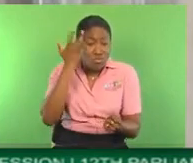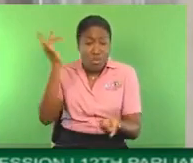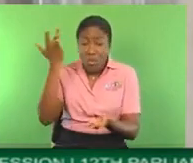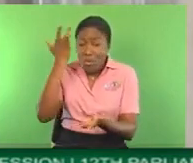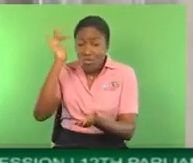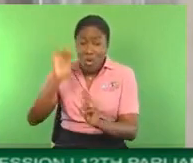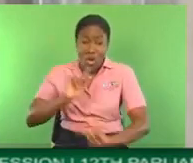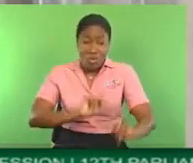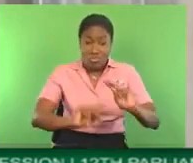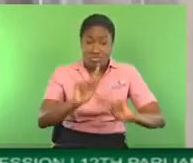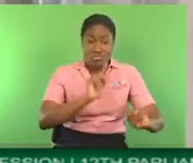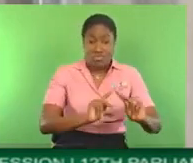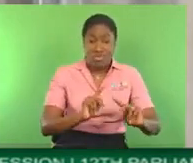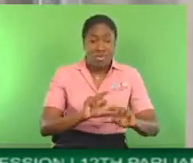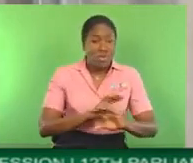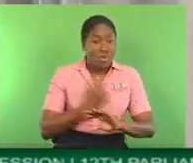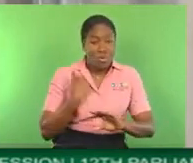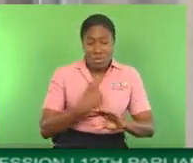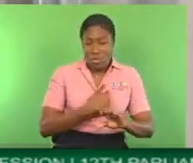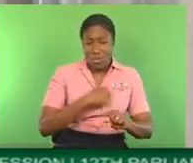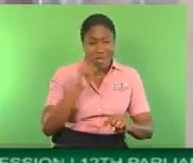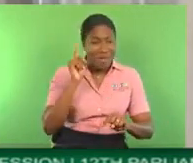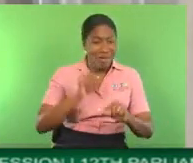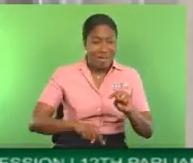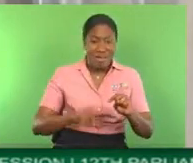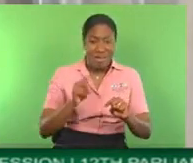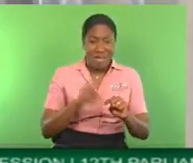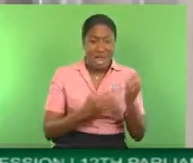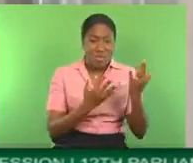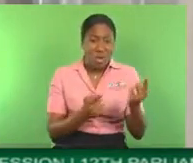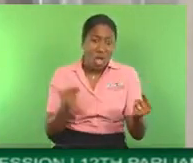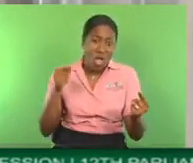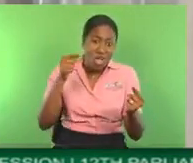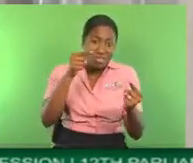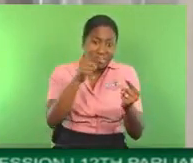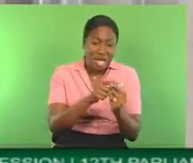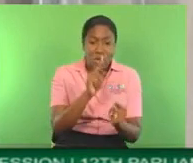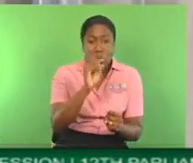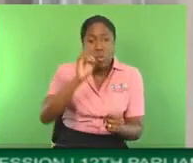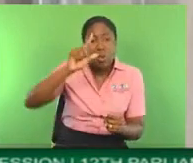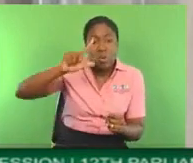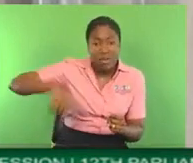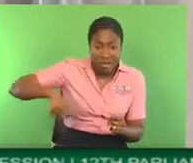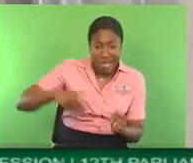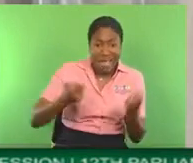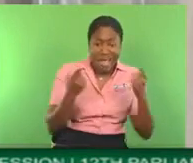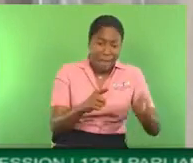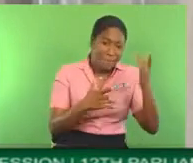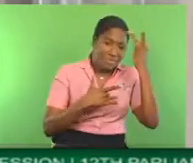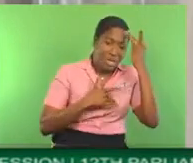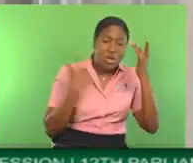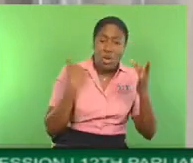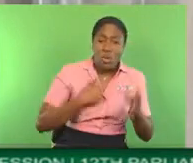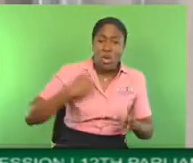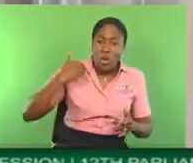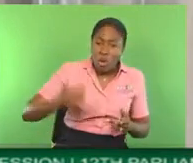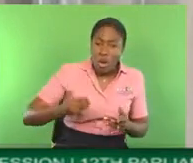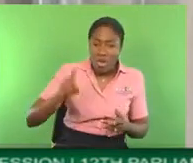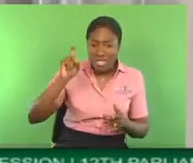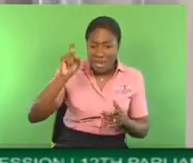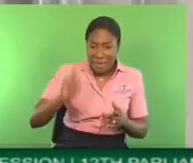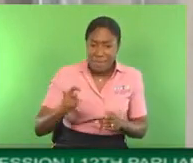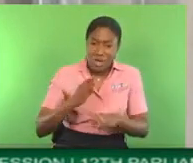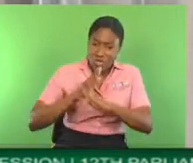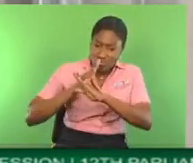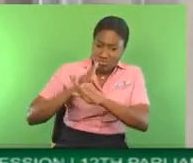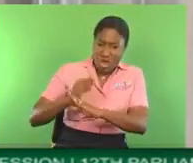resources, cannot afford to adopt a reactive approach to its healthcare system. We must always be one